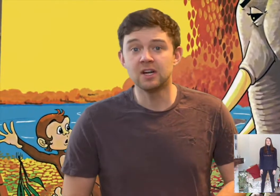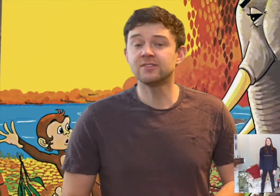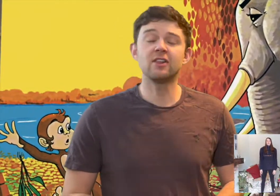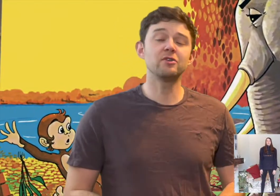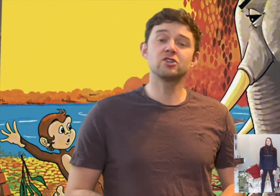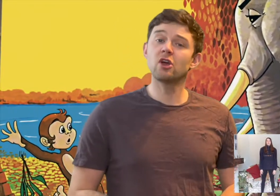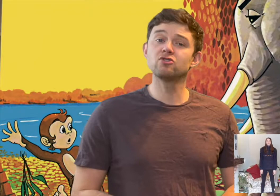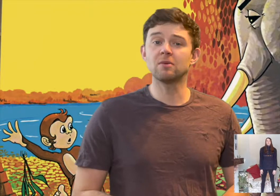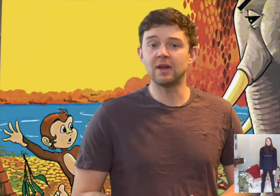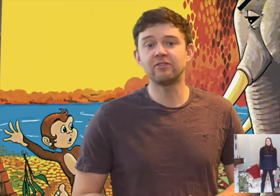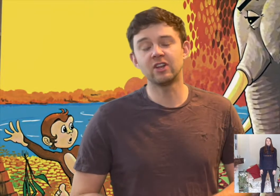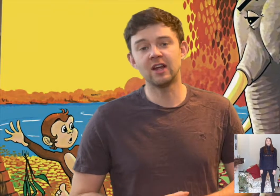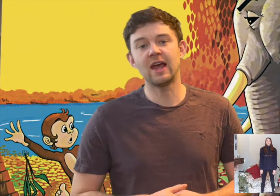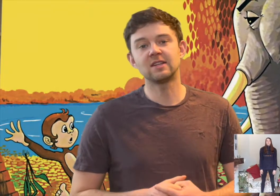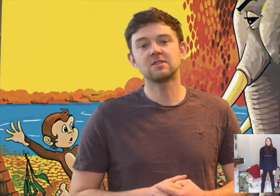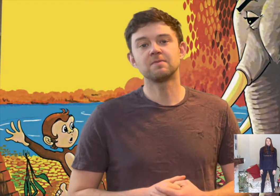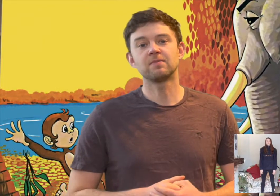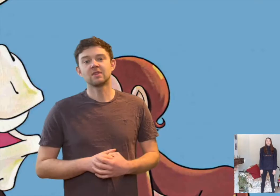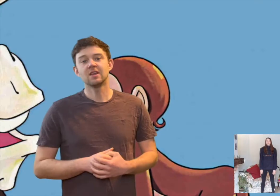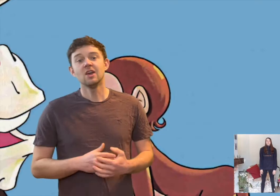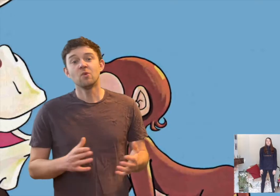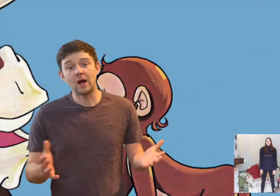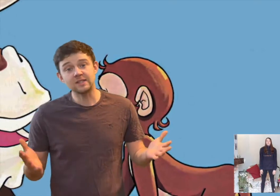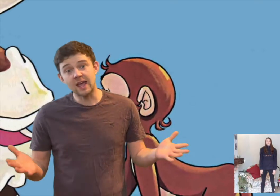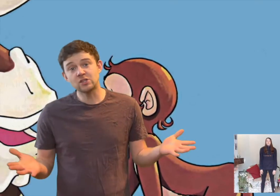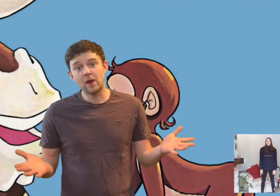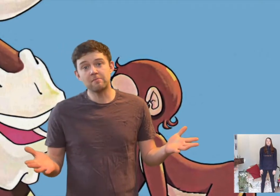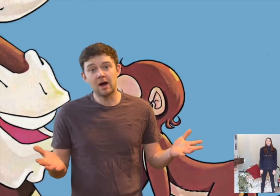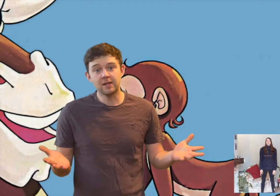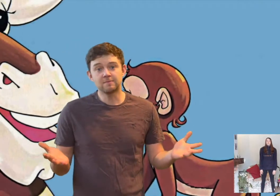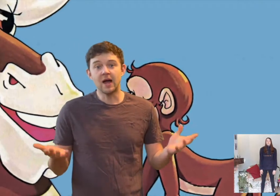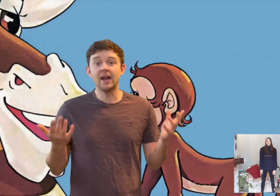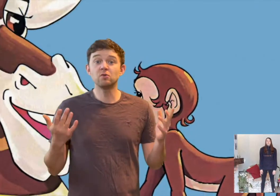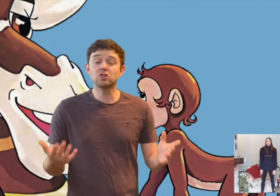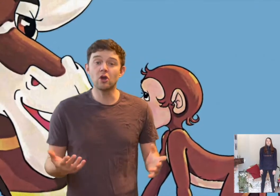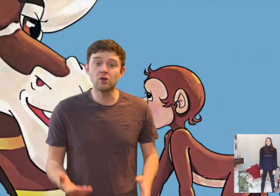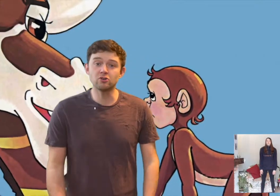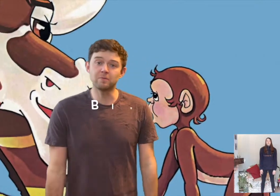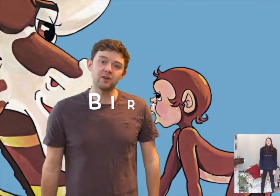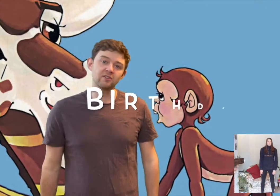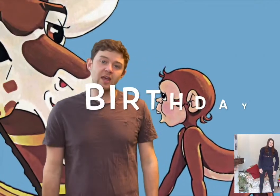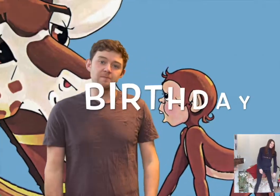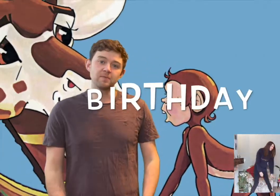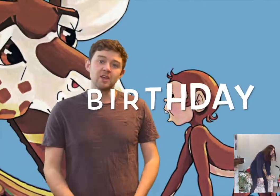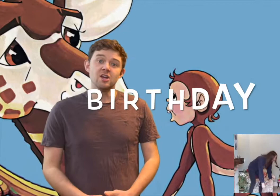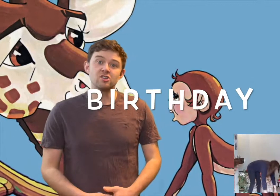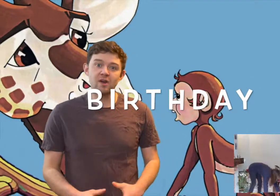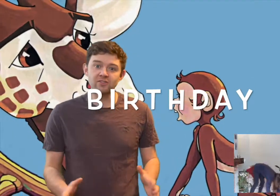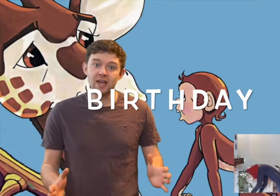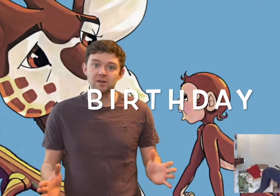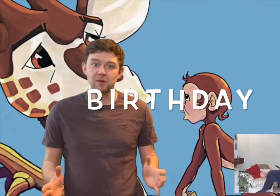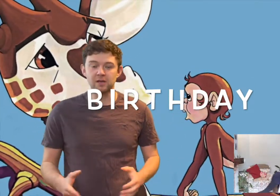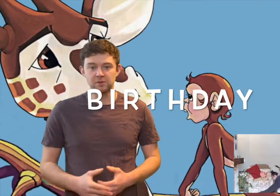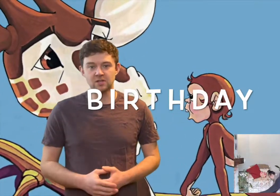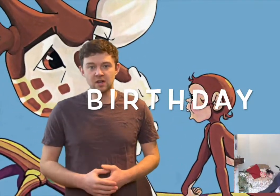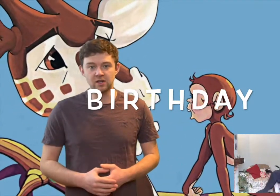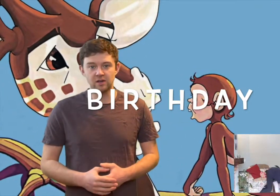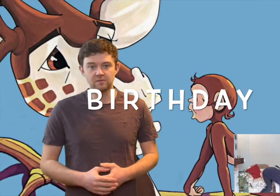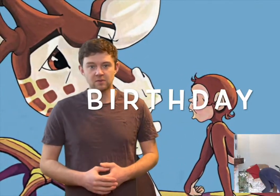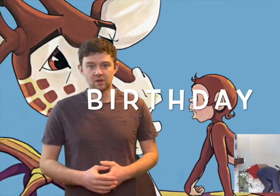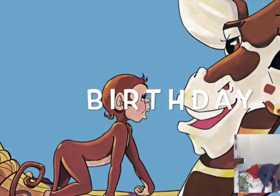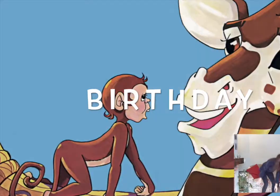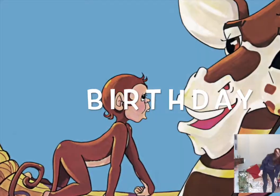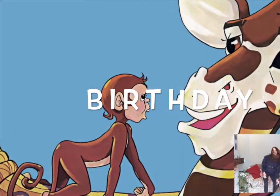limb till there was no jump left in her legs. Well, days went by, and it was Coco's birthday. Giraffe's head appeared beside